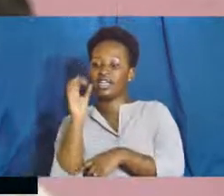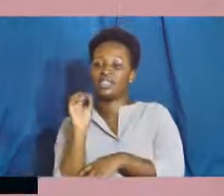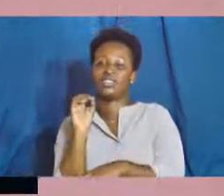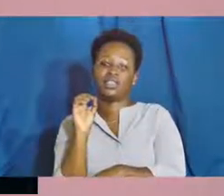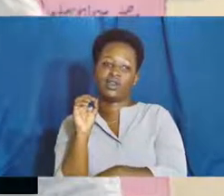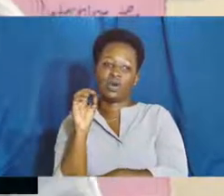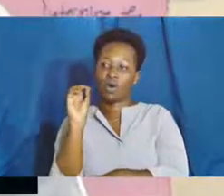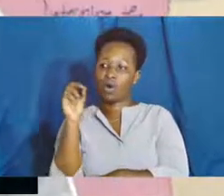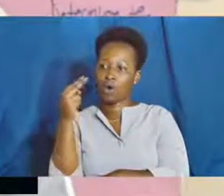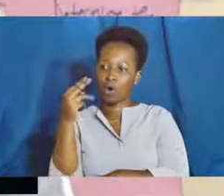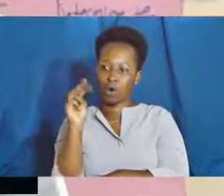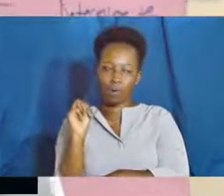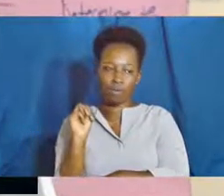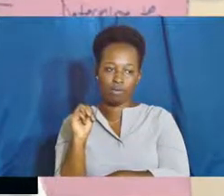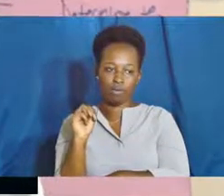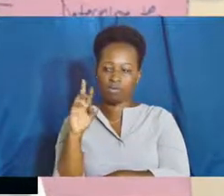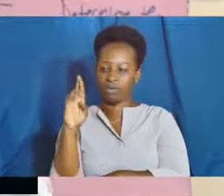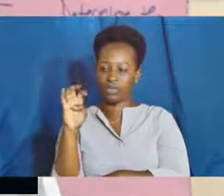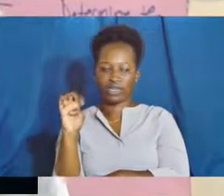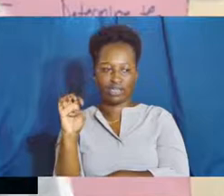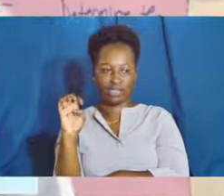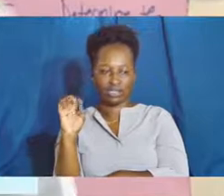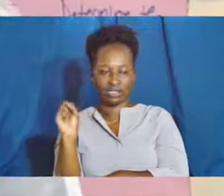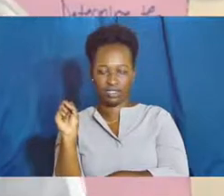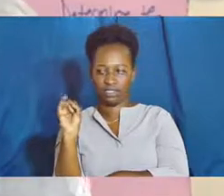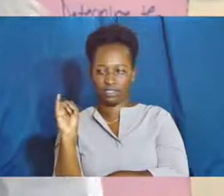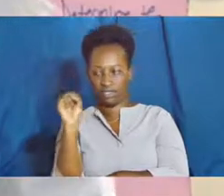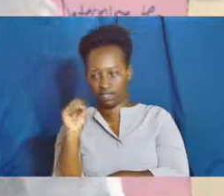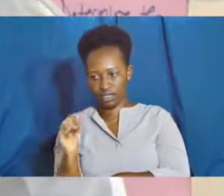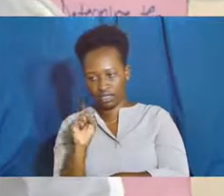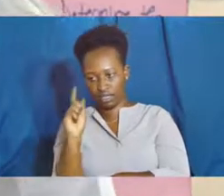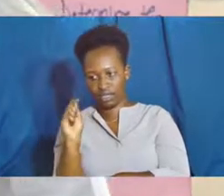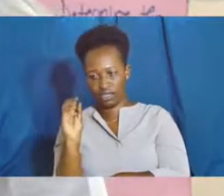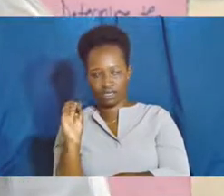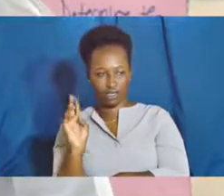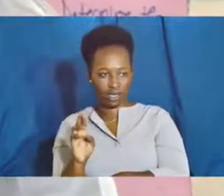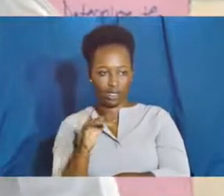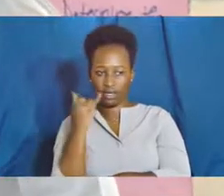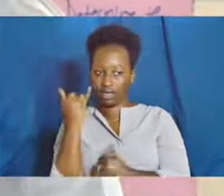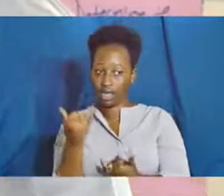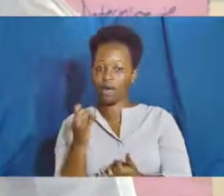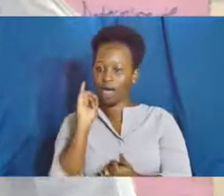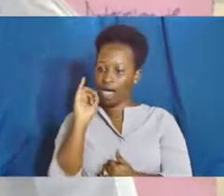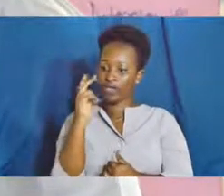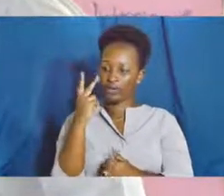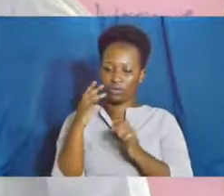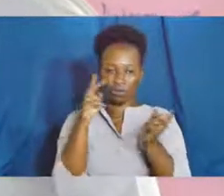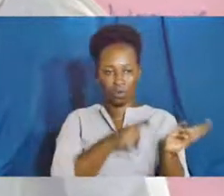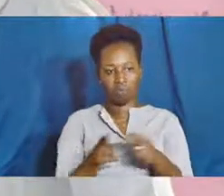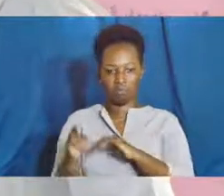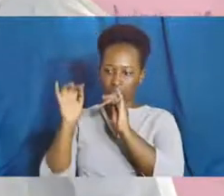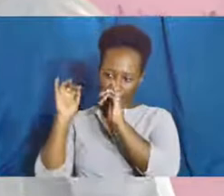then the other current here, that is I2, this is the remaining as it is there,